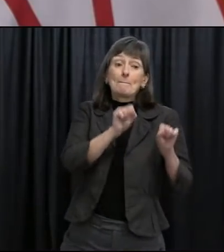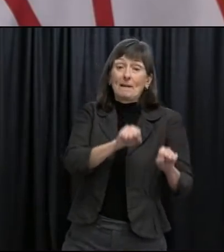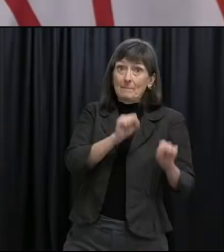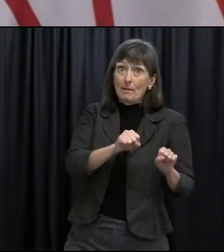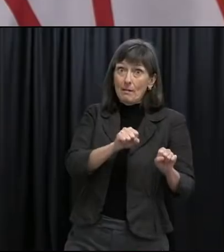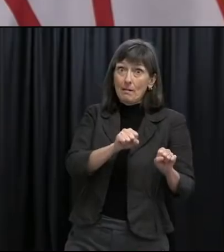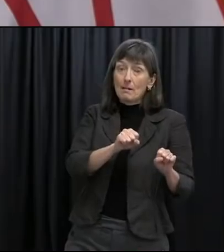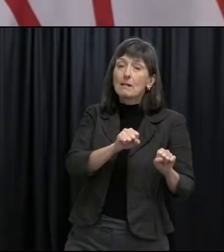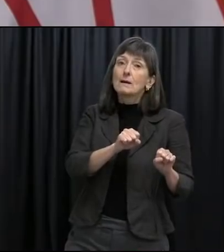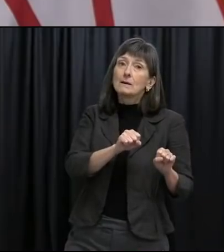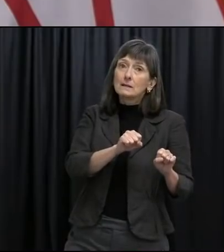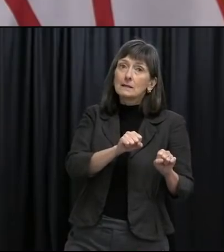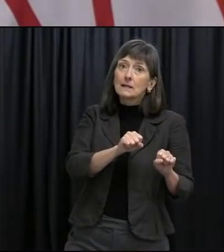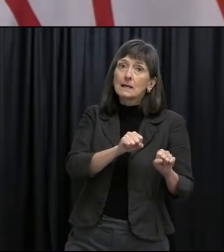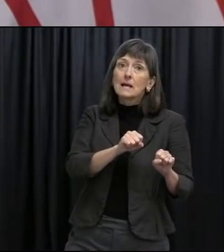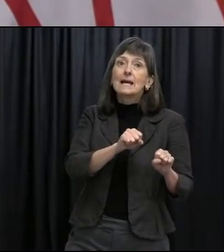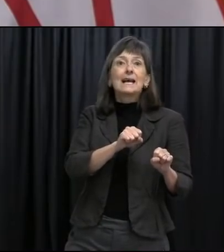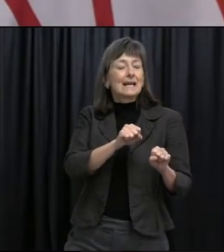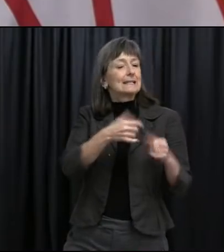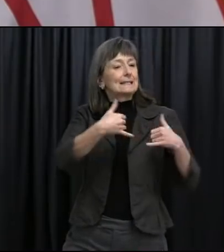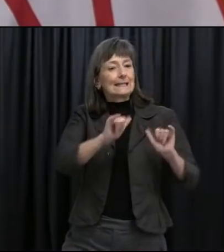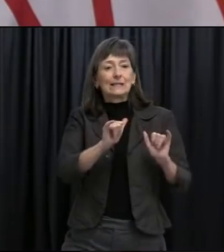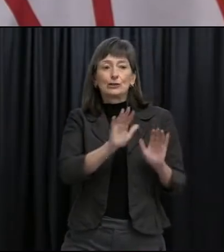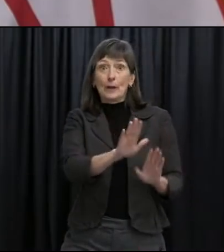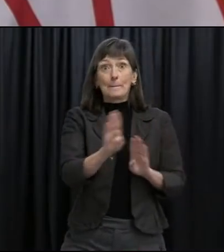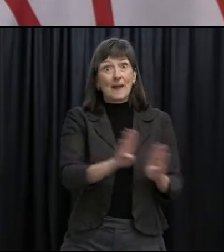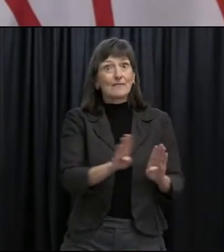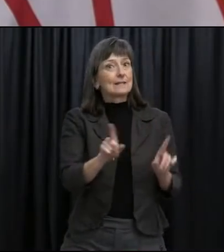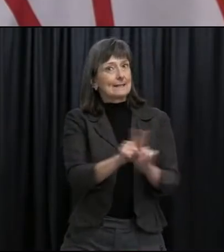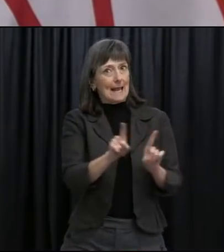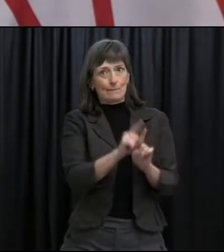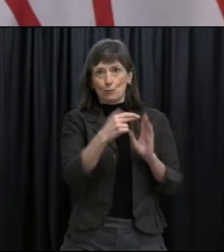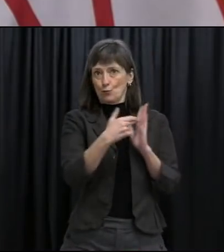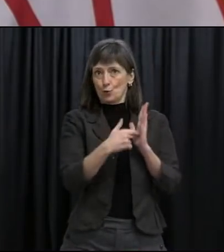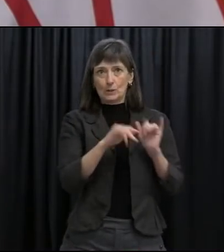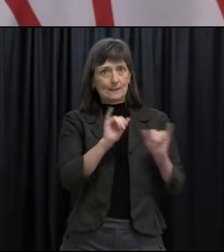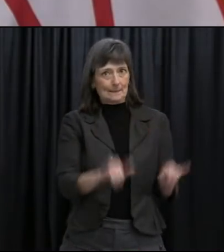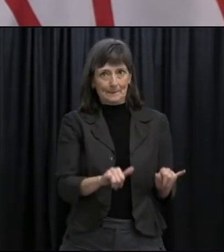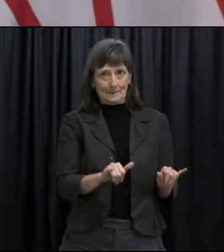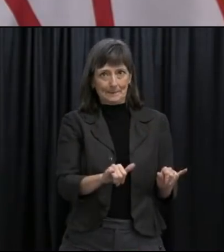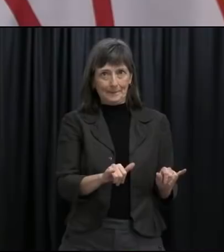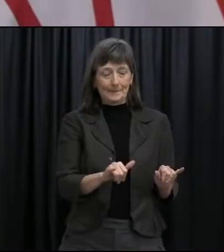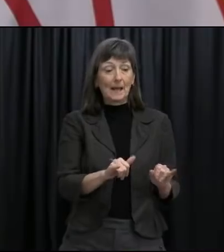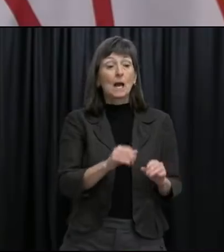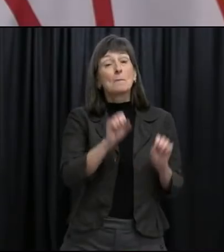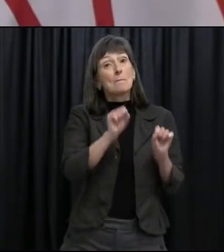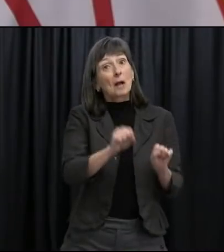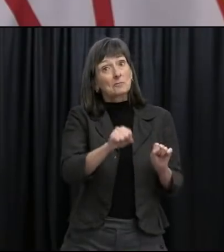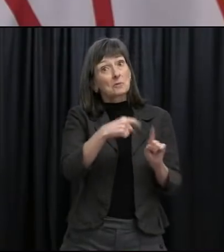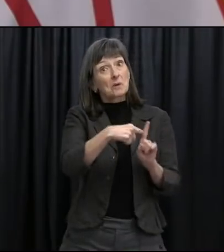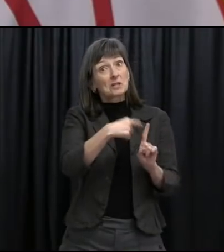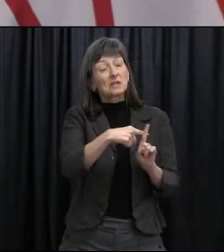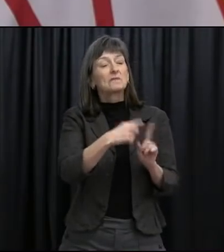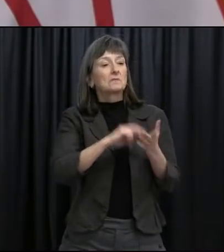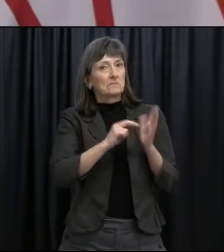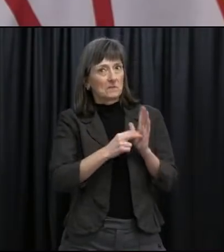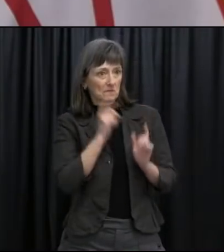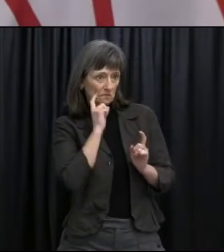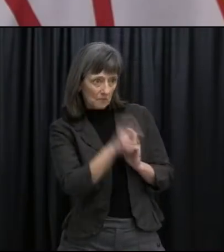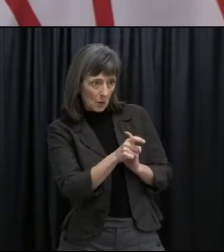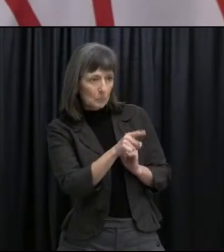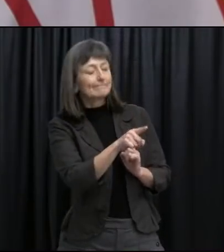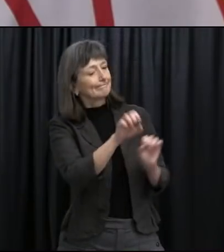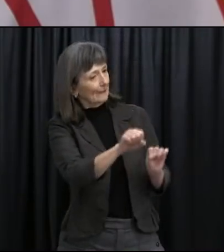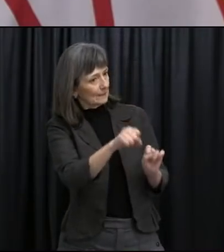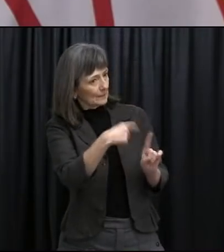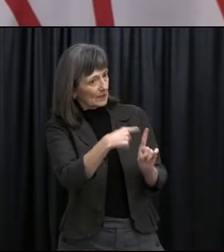are treated the same way as confirmed positive cases. As soon as we have a presumptive positive, these individuals are contacted by public health and